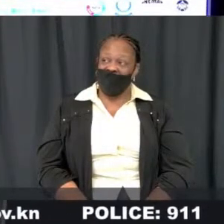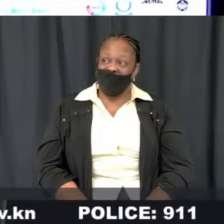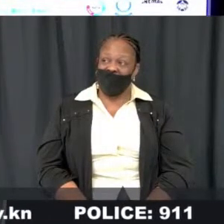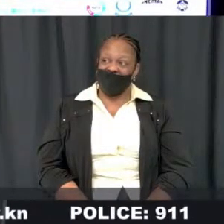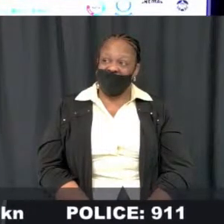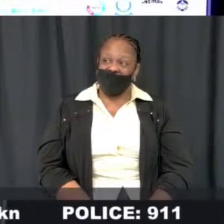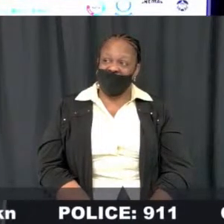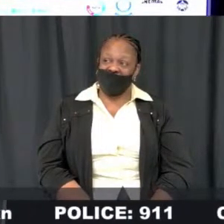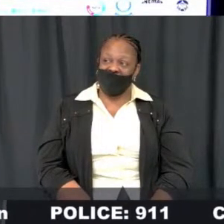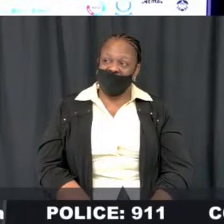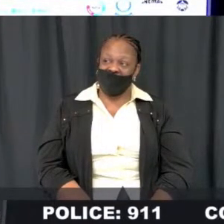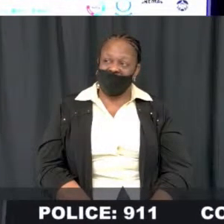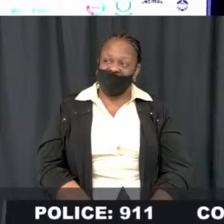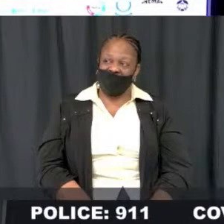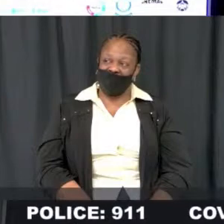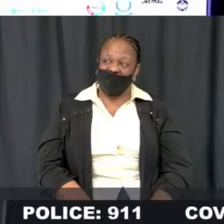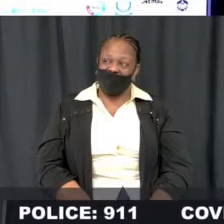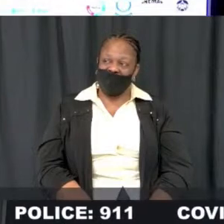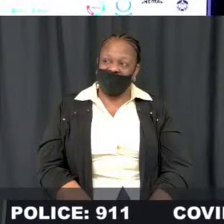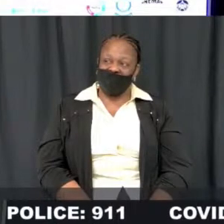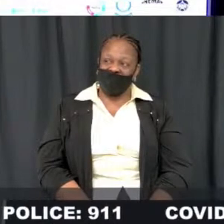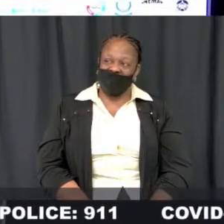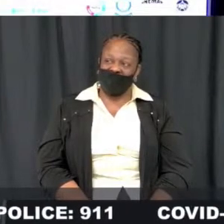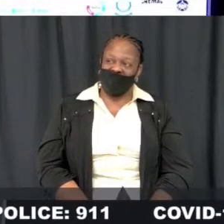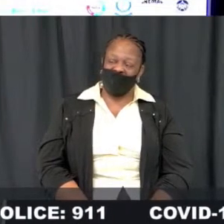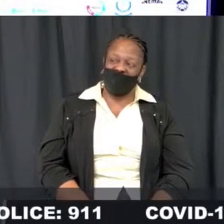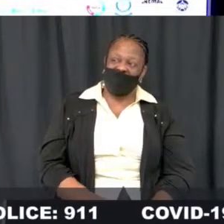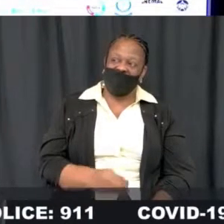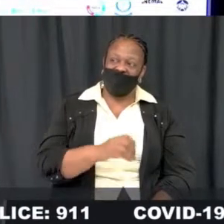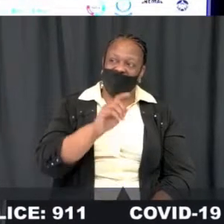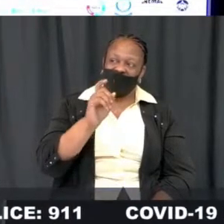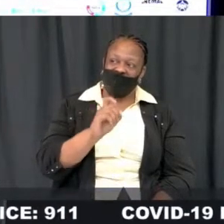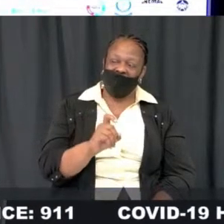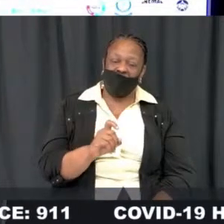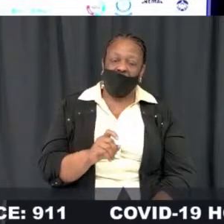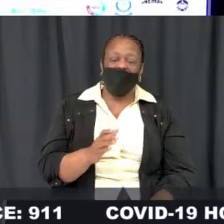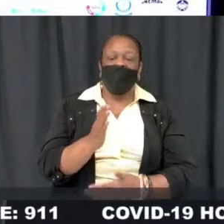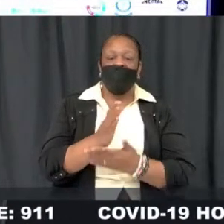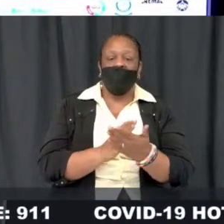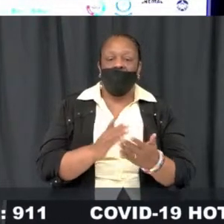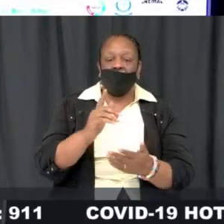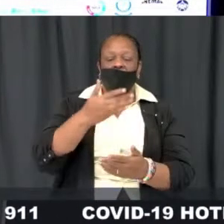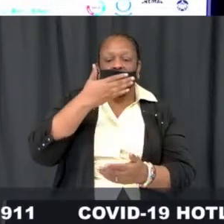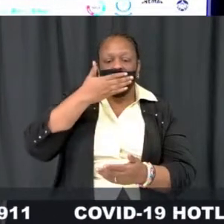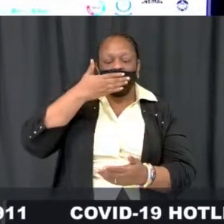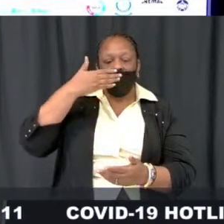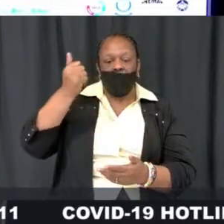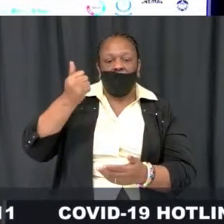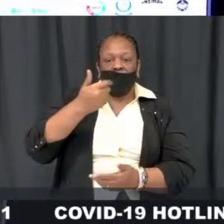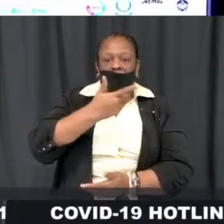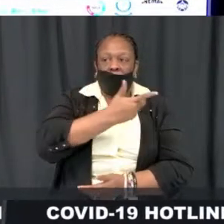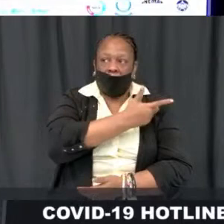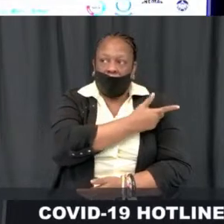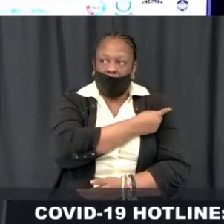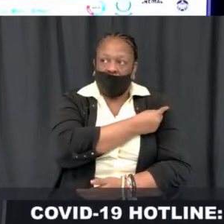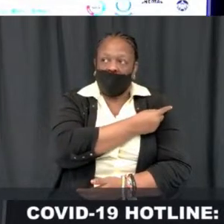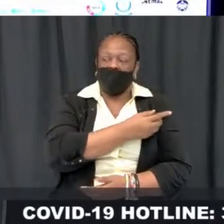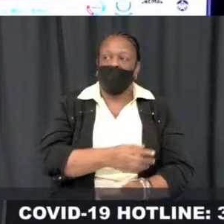These two questions: a person who has recovered from COVID-19 and who hasn't been